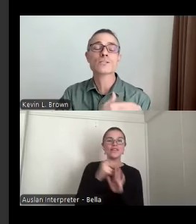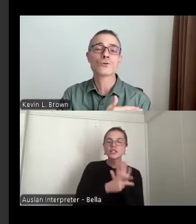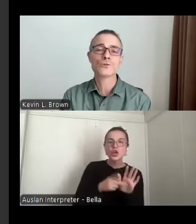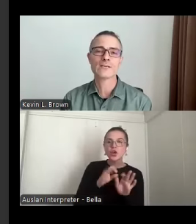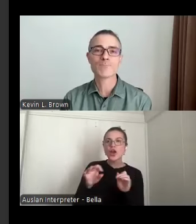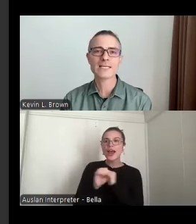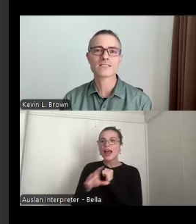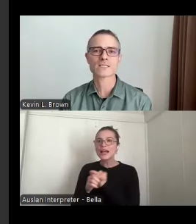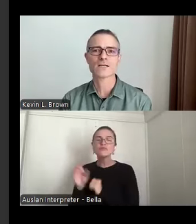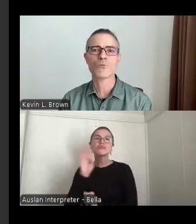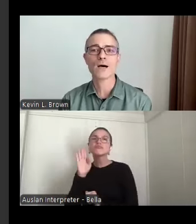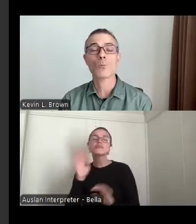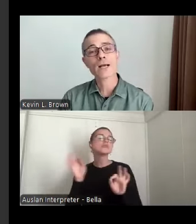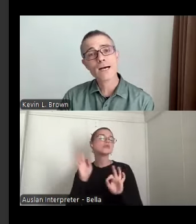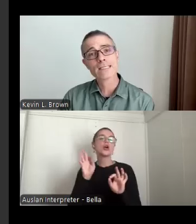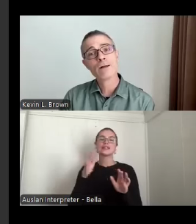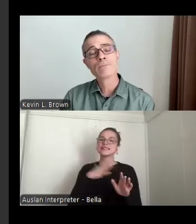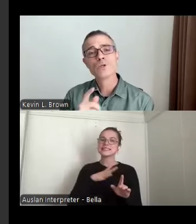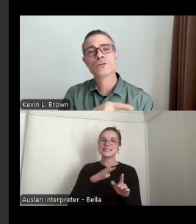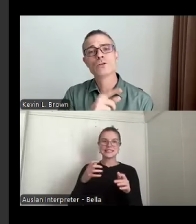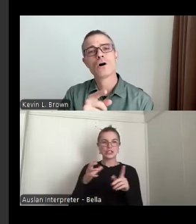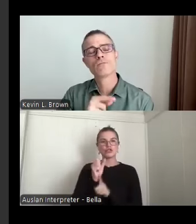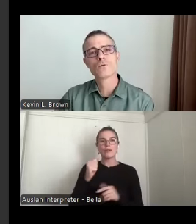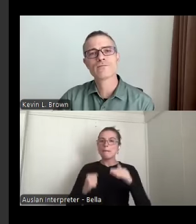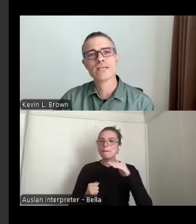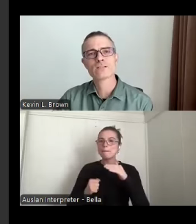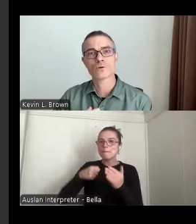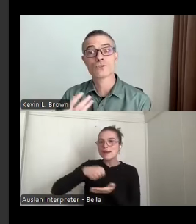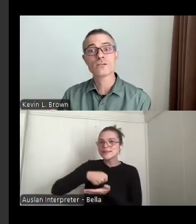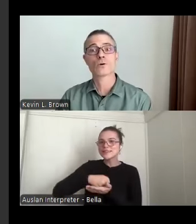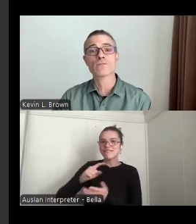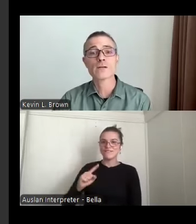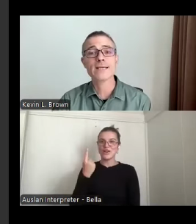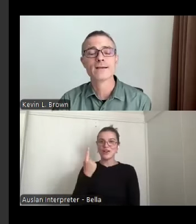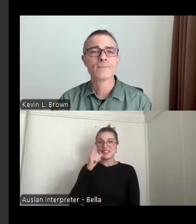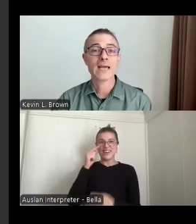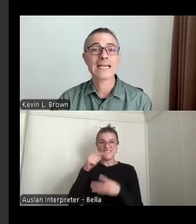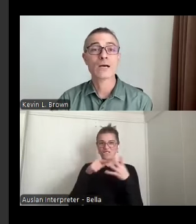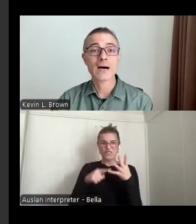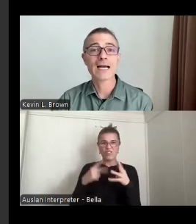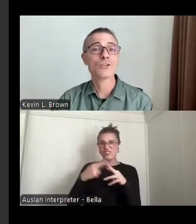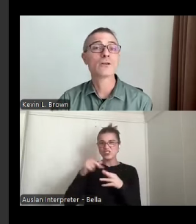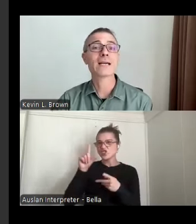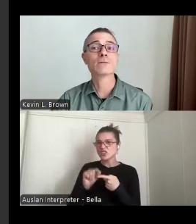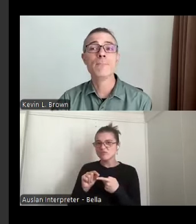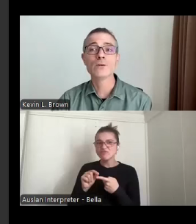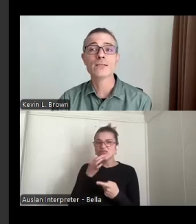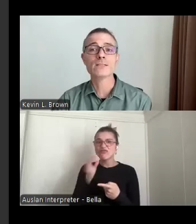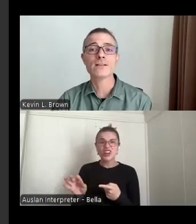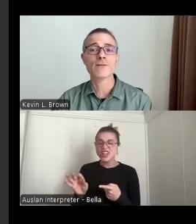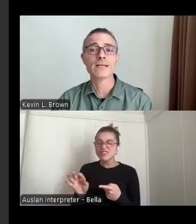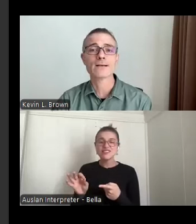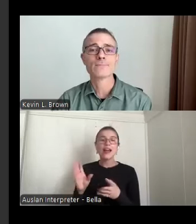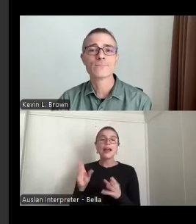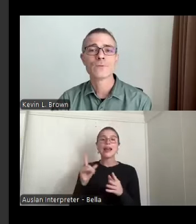not until you do this basic stuff well, because you can do all 4 of these for cheap or free, and combined, you can raise millions